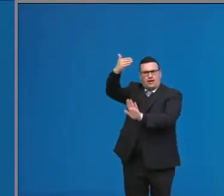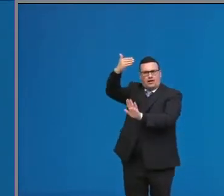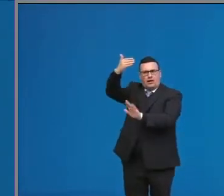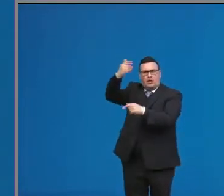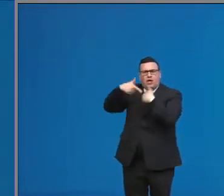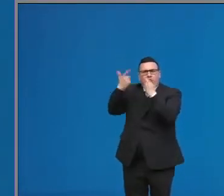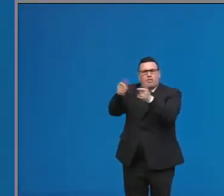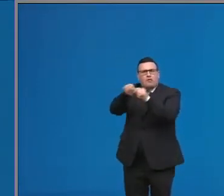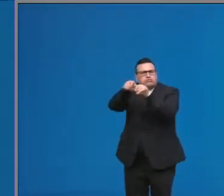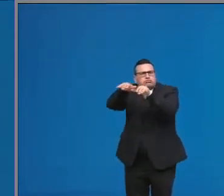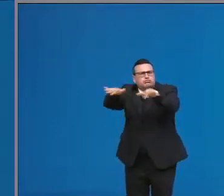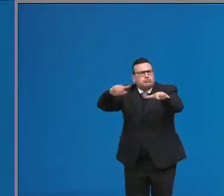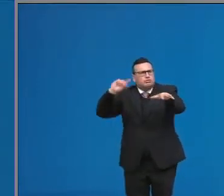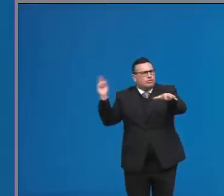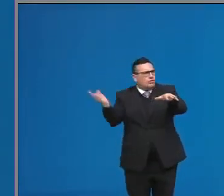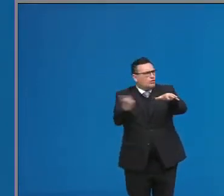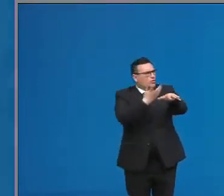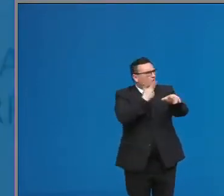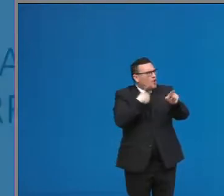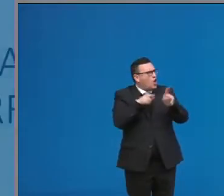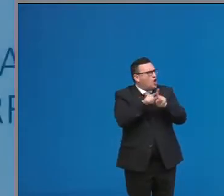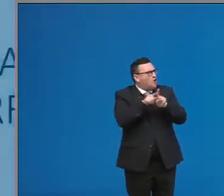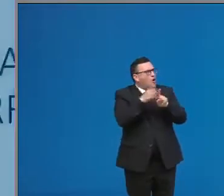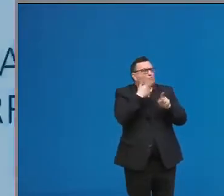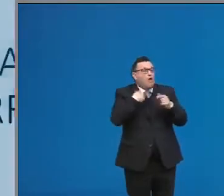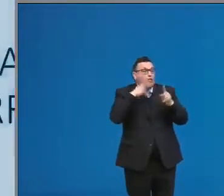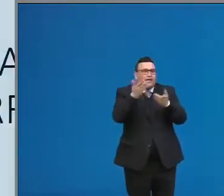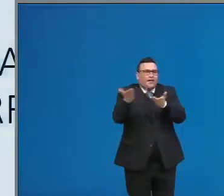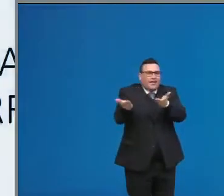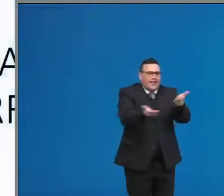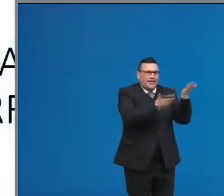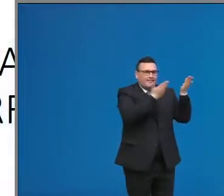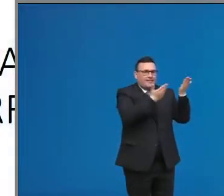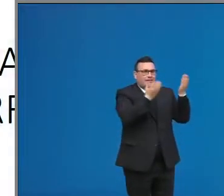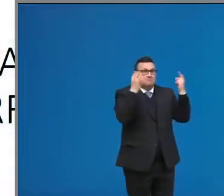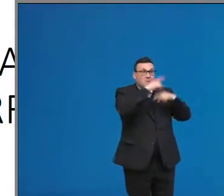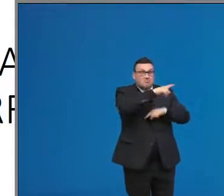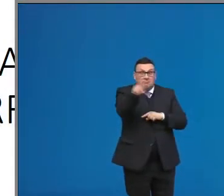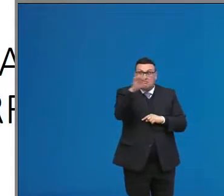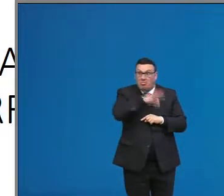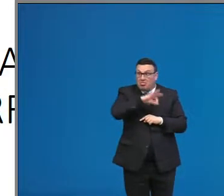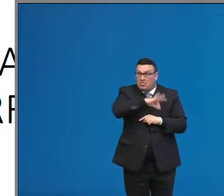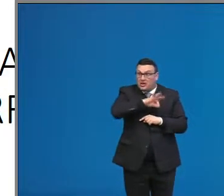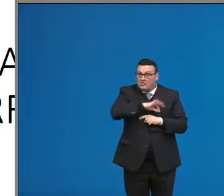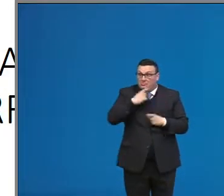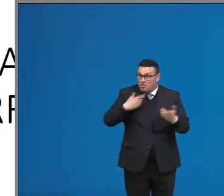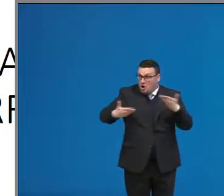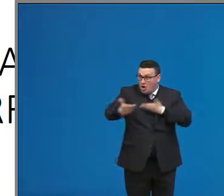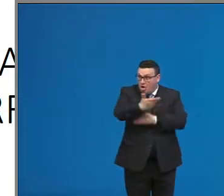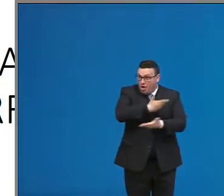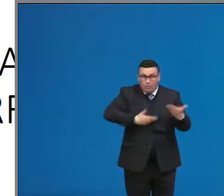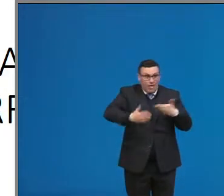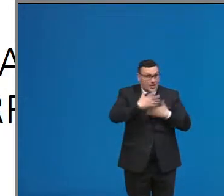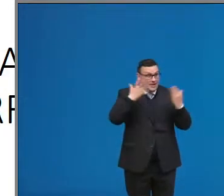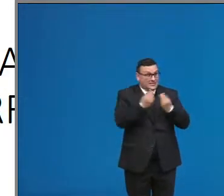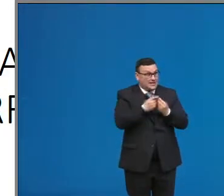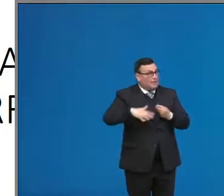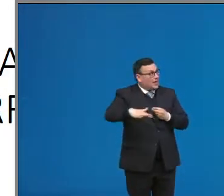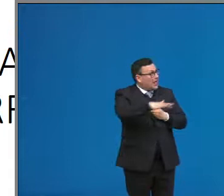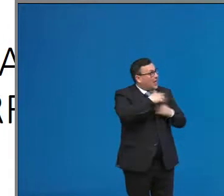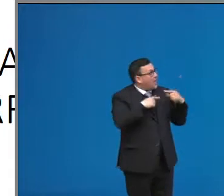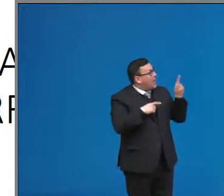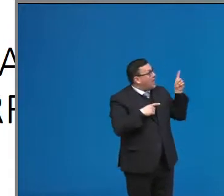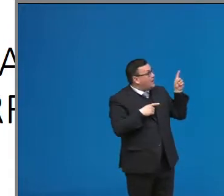And I would like to invite you, if you are interested, to collaborate in this area,